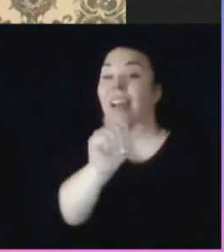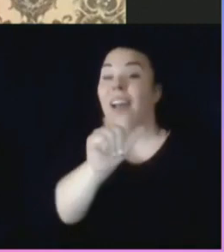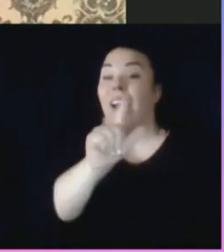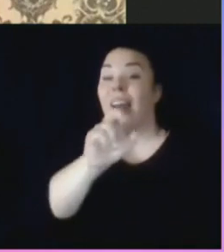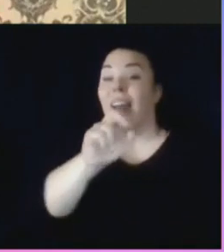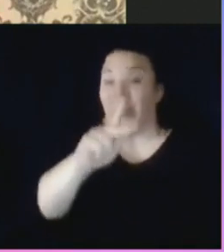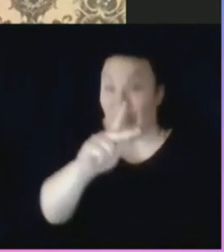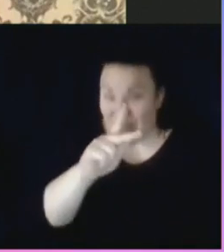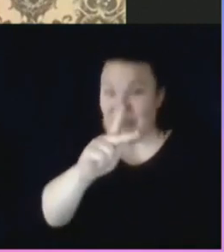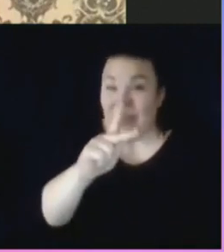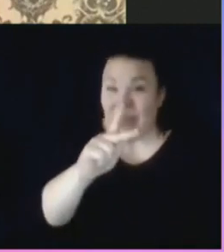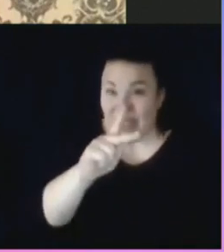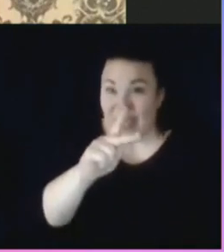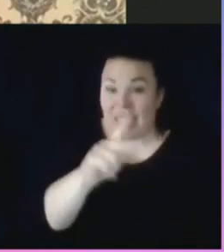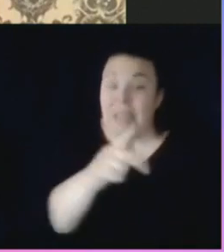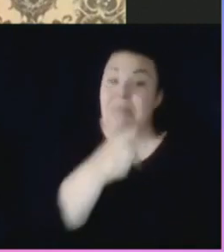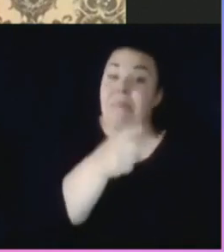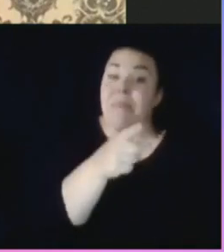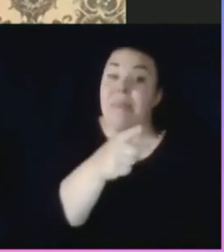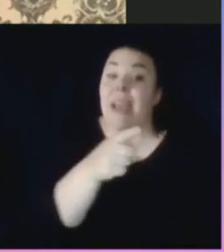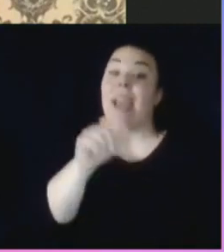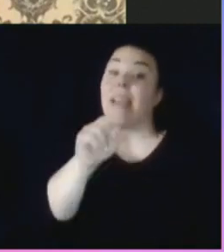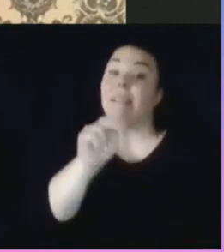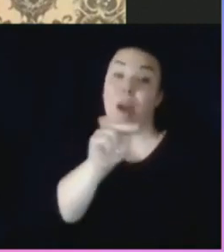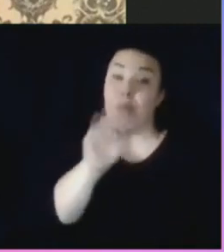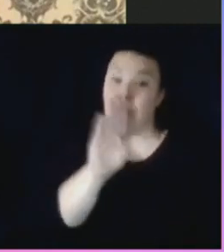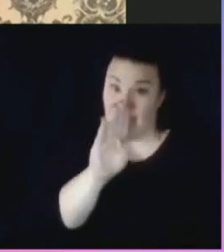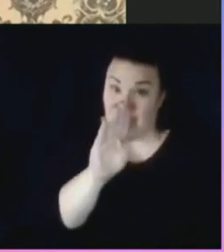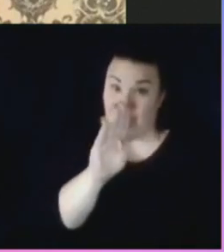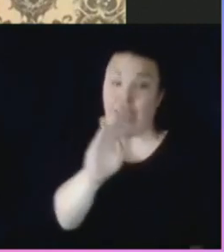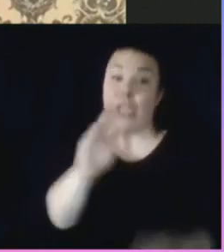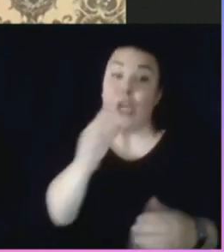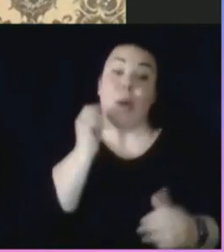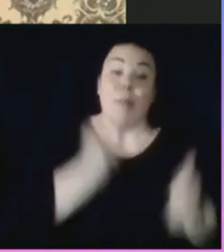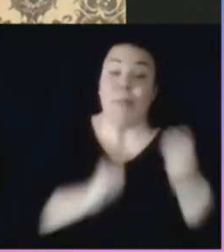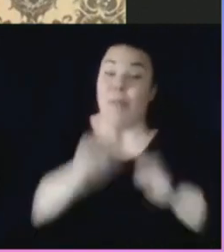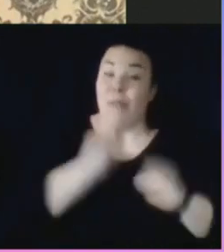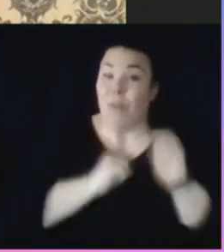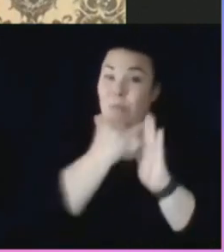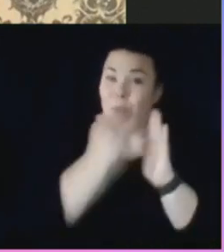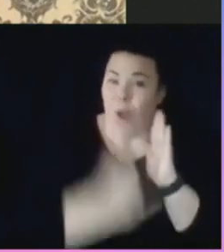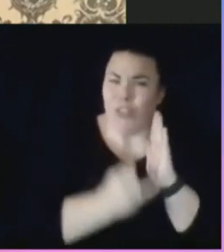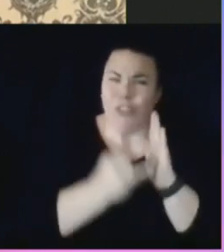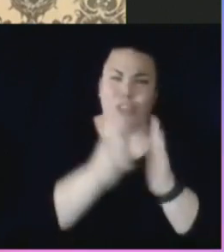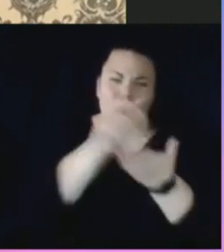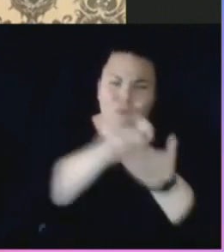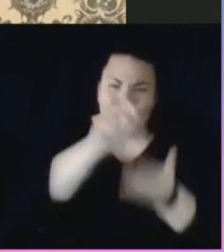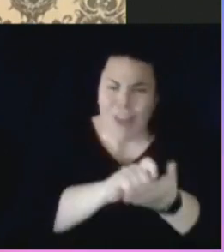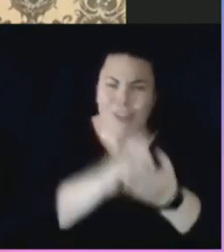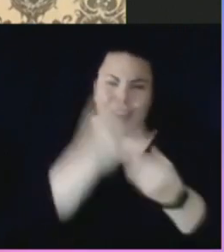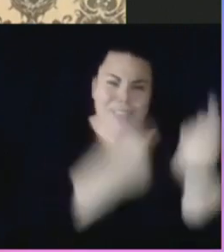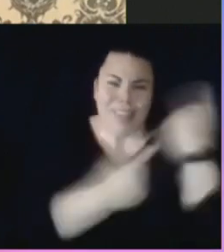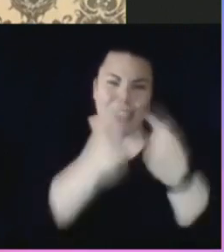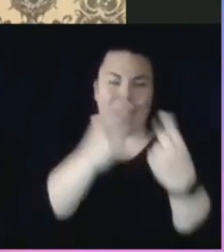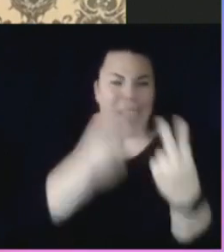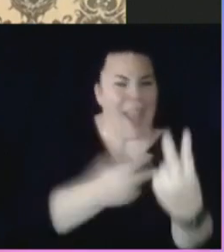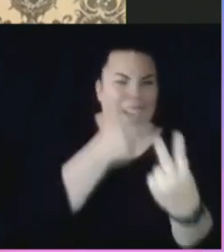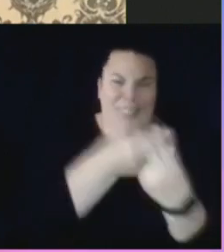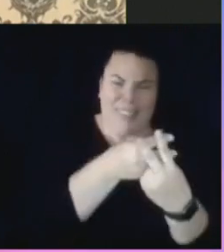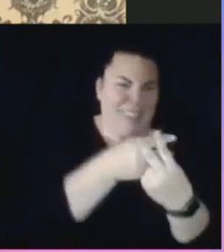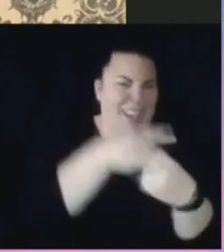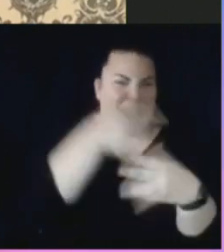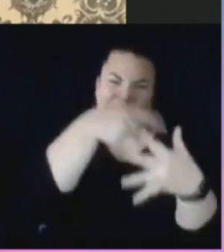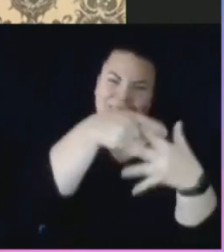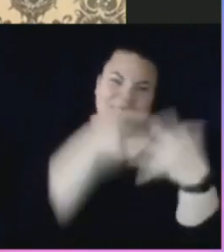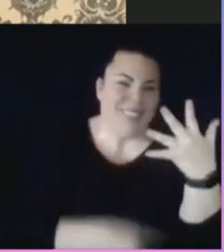a non-binary performance artist, writer, thinker, hashtag, you name it, whose book, Beyond the Gender